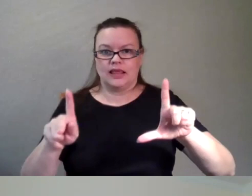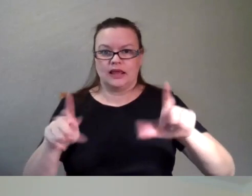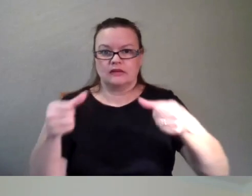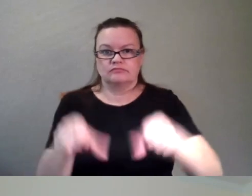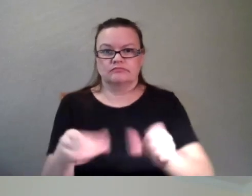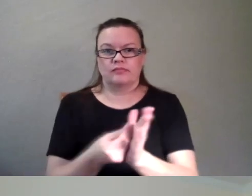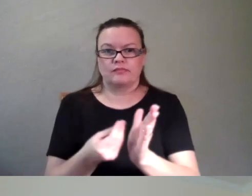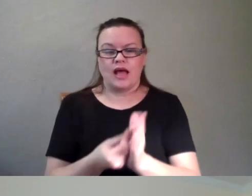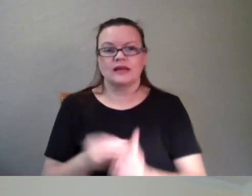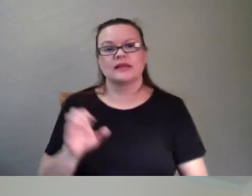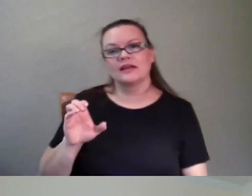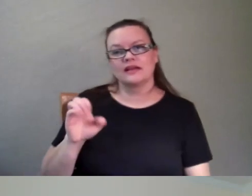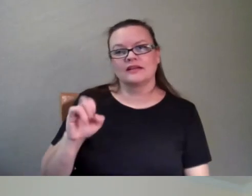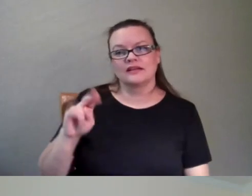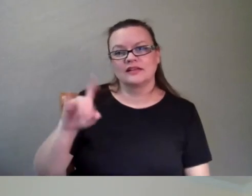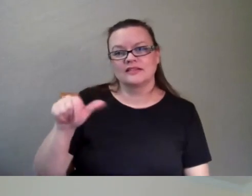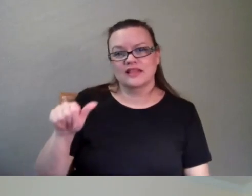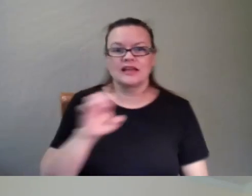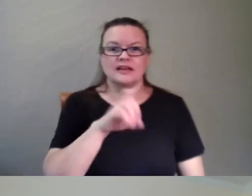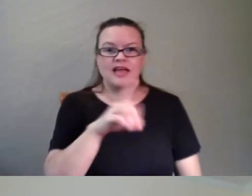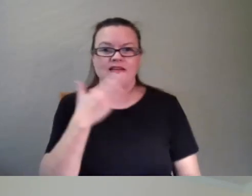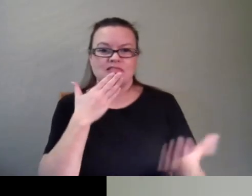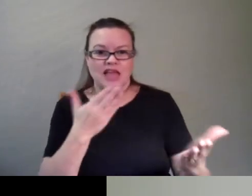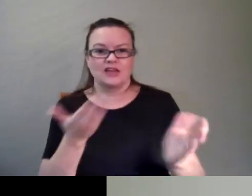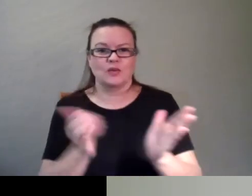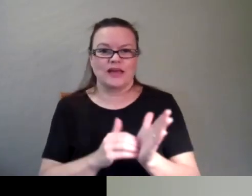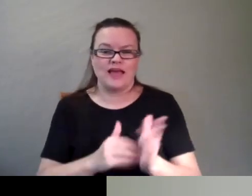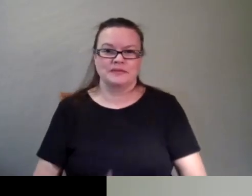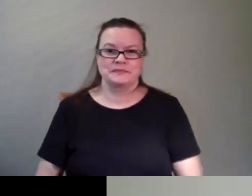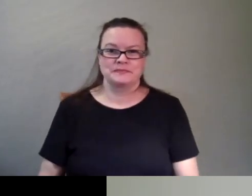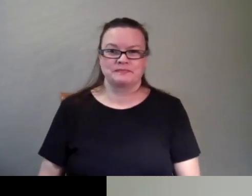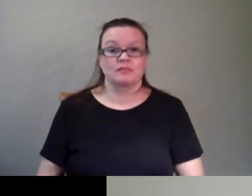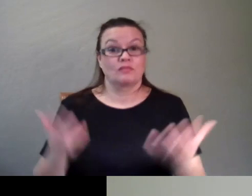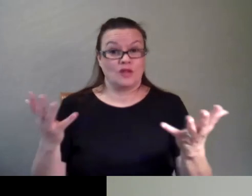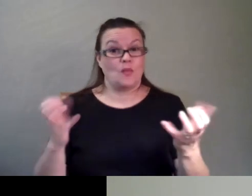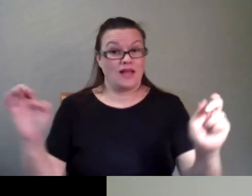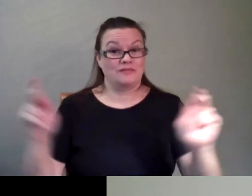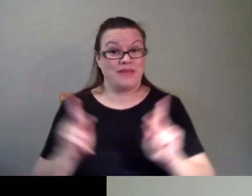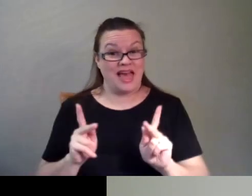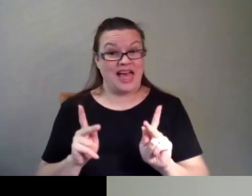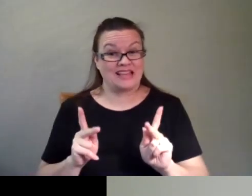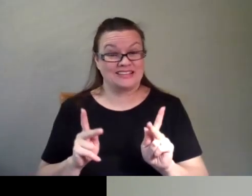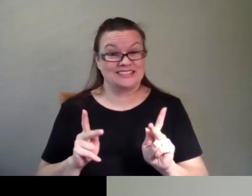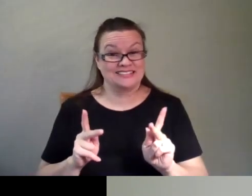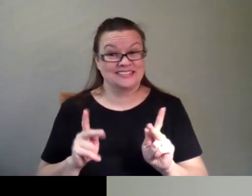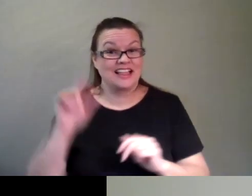and Ed, once again, thank you so much for being with us today. We would love to have you back when your book comes out.